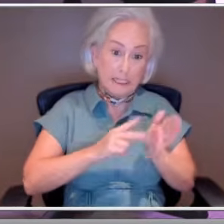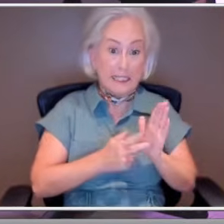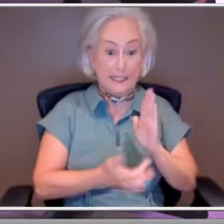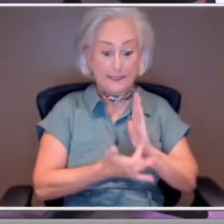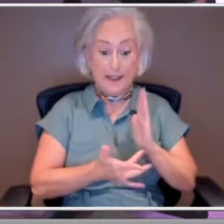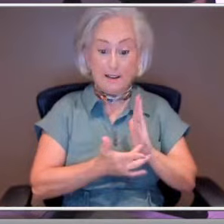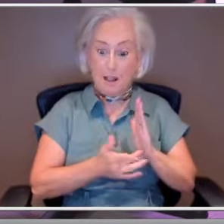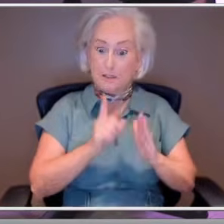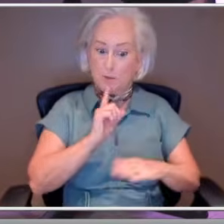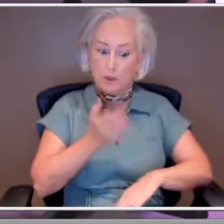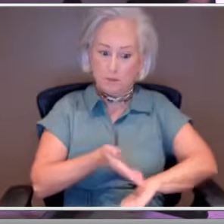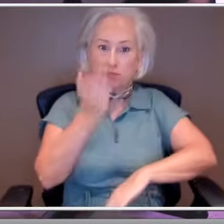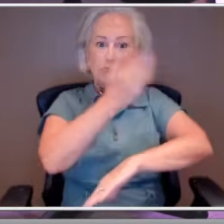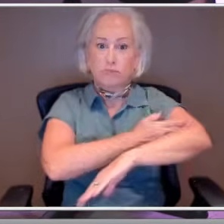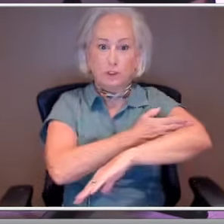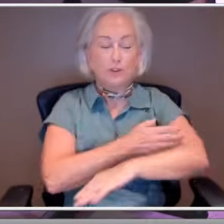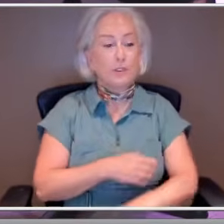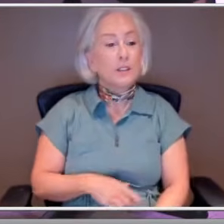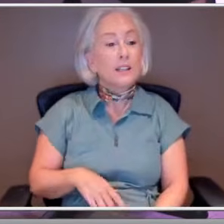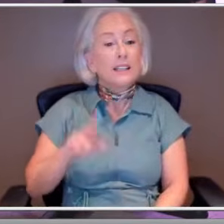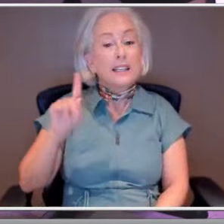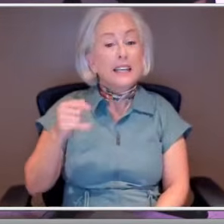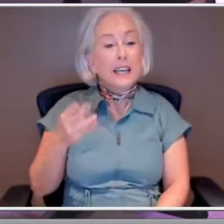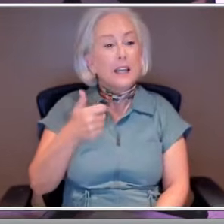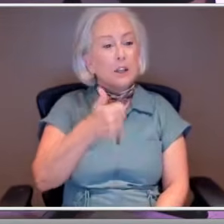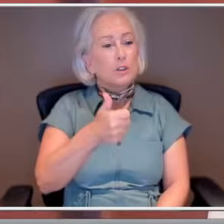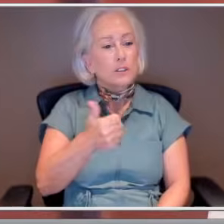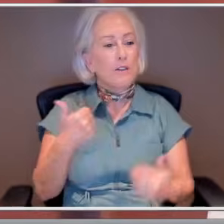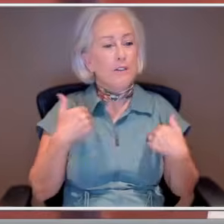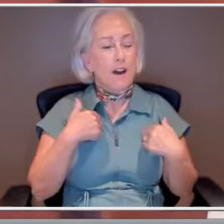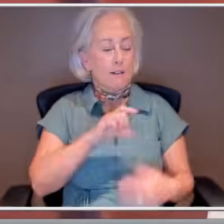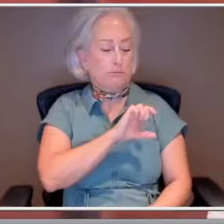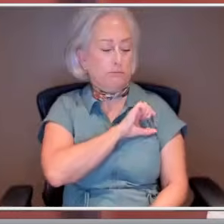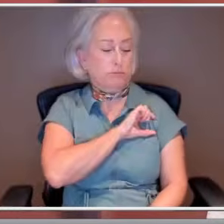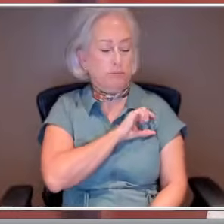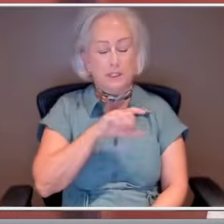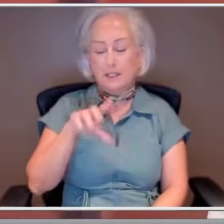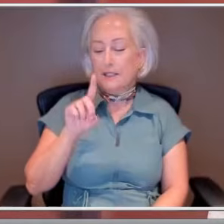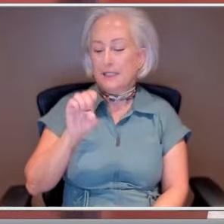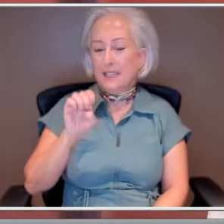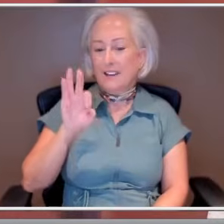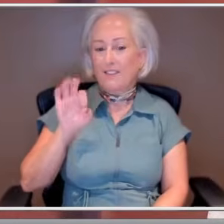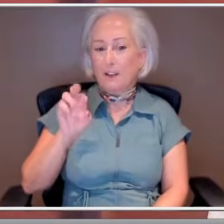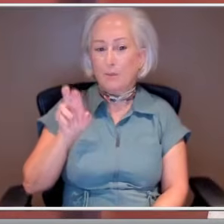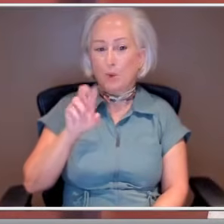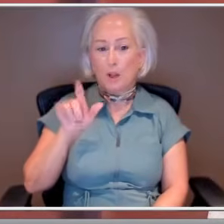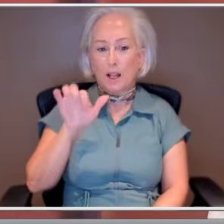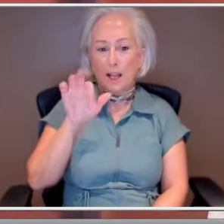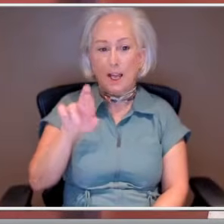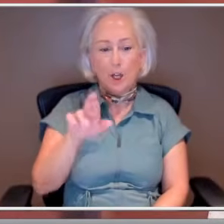have a defibrillator. Yes. Correct. When did you get your defibrillator? I want to say in